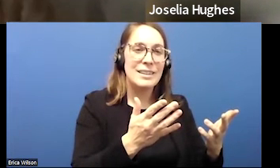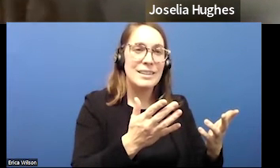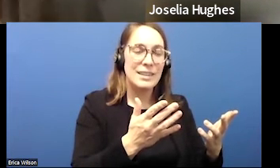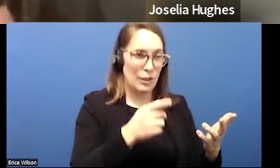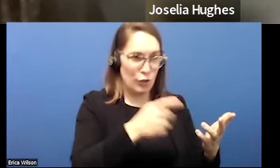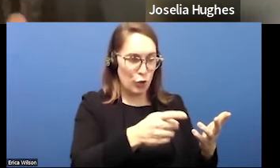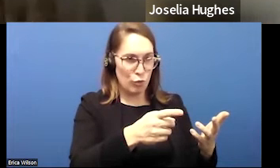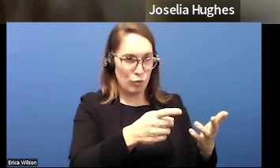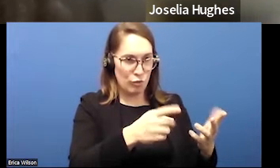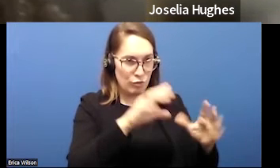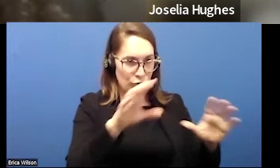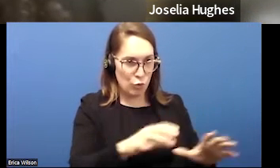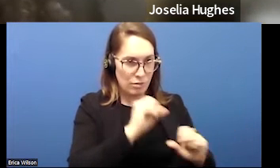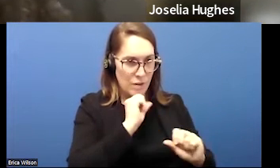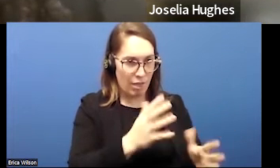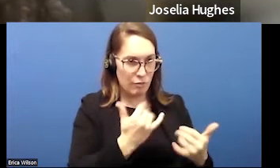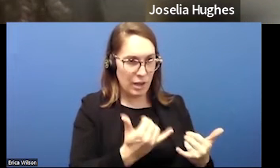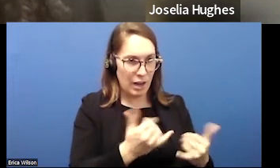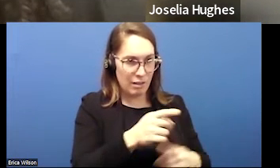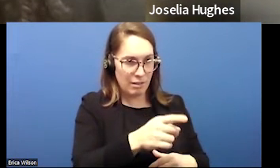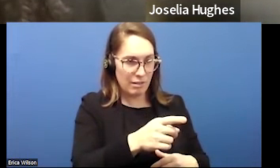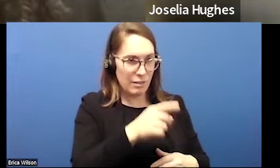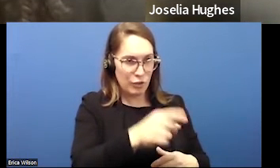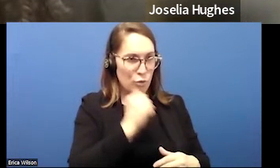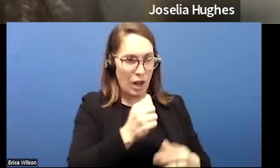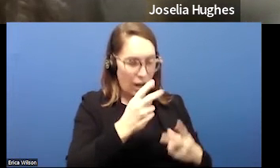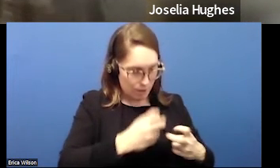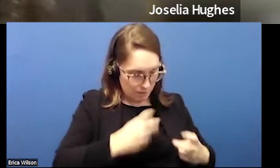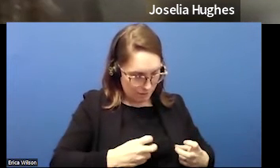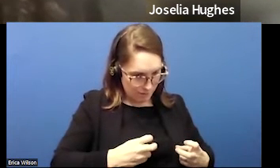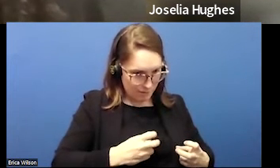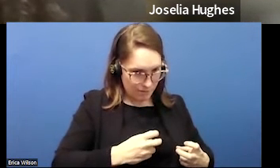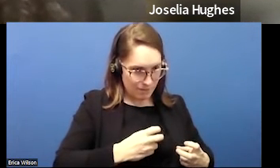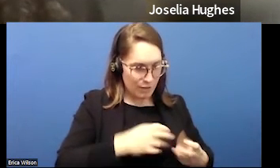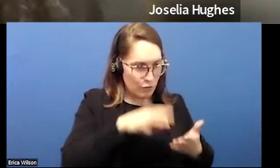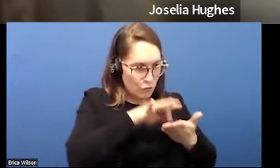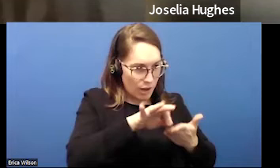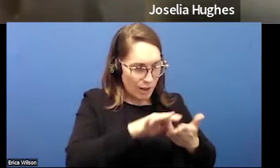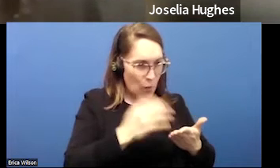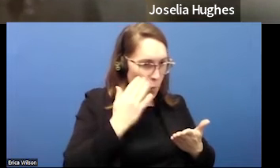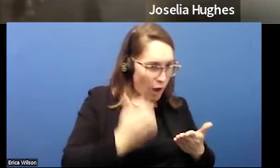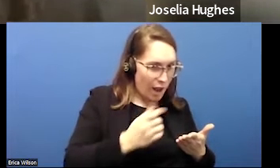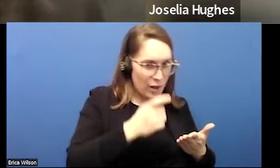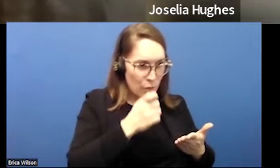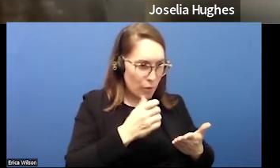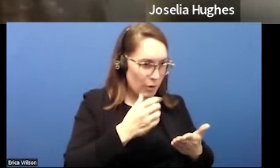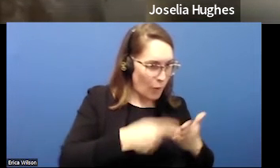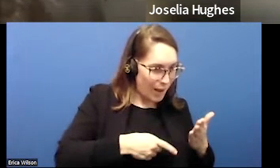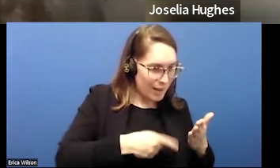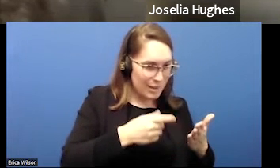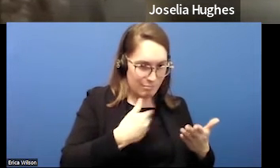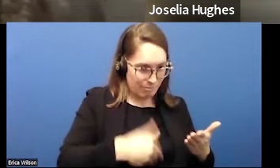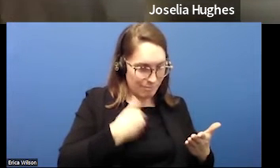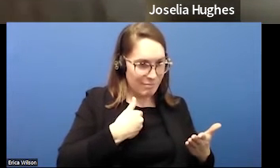is there like not a practice already of the body and Right. of talking, right?